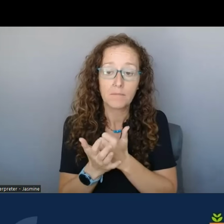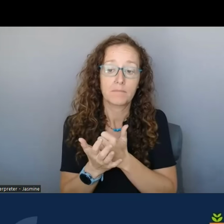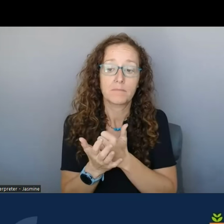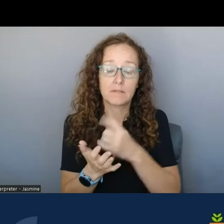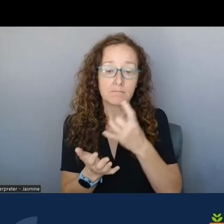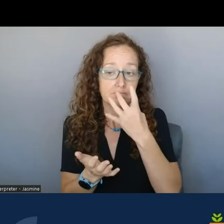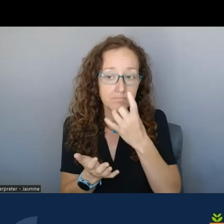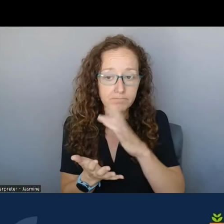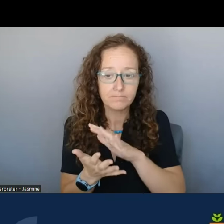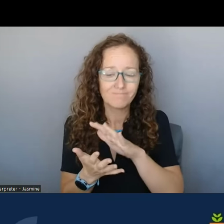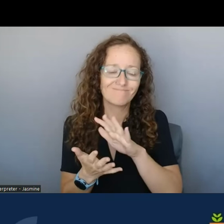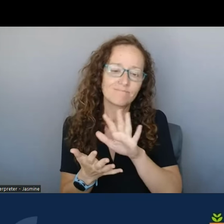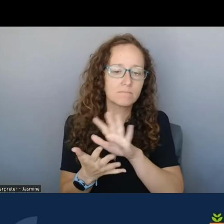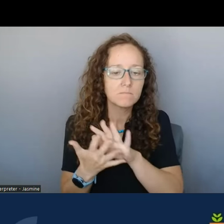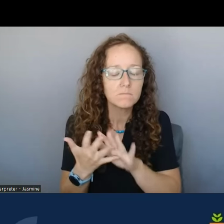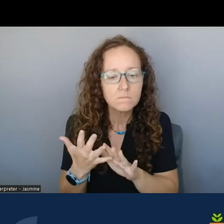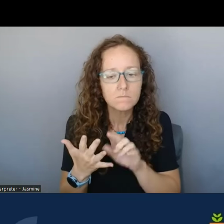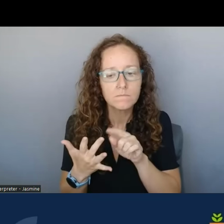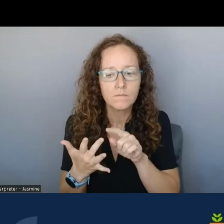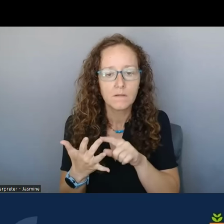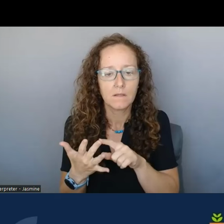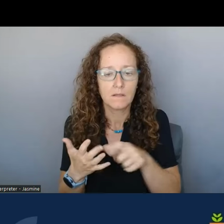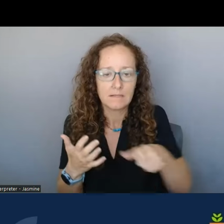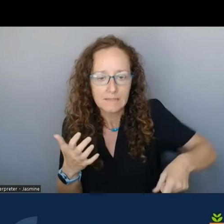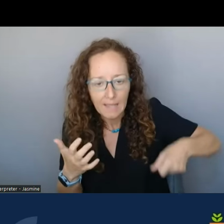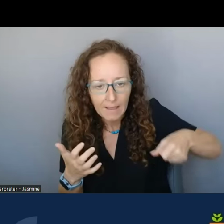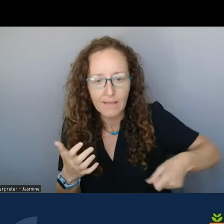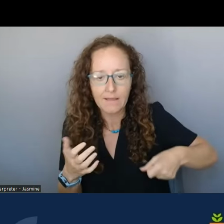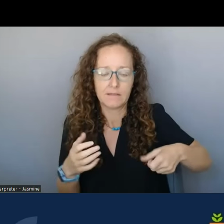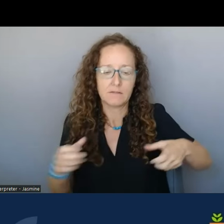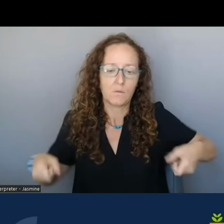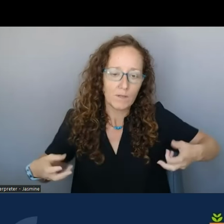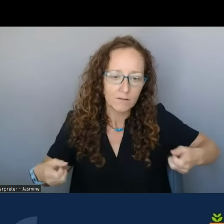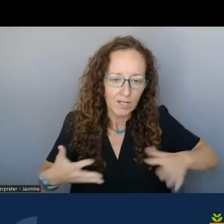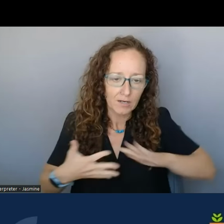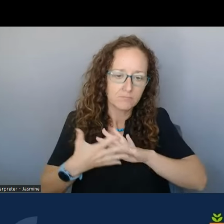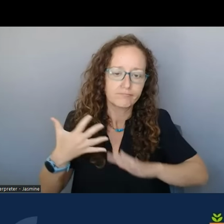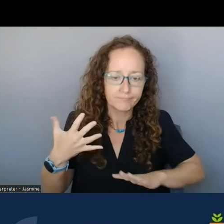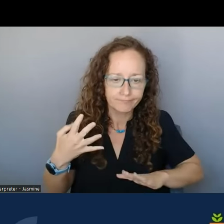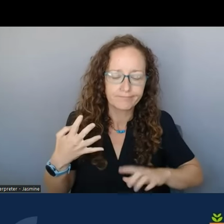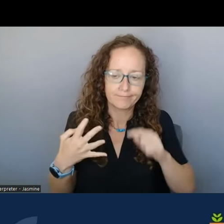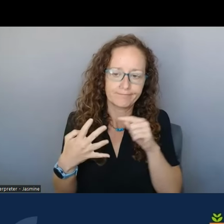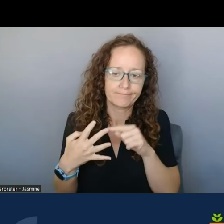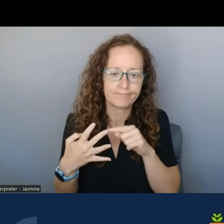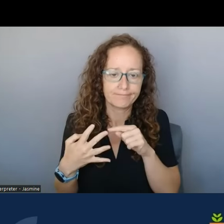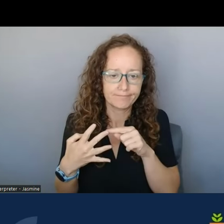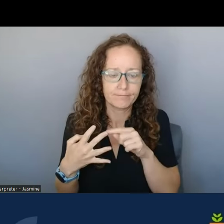medical equipment. And this is what's known, Part A and Part B, as Original